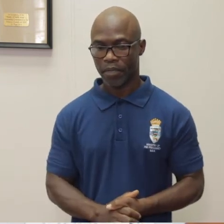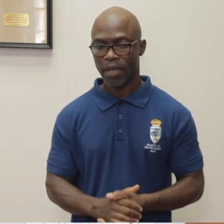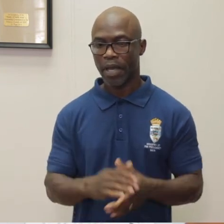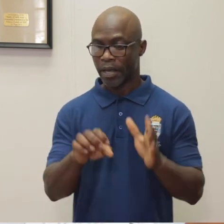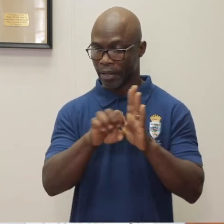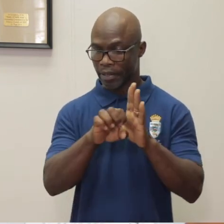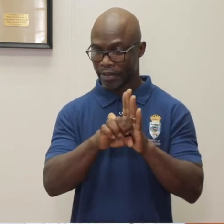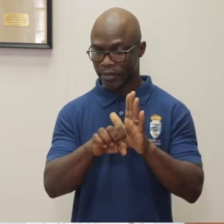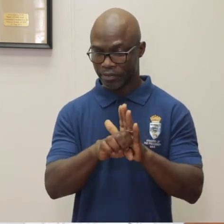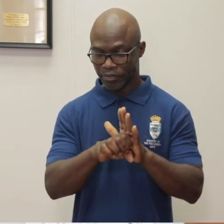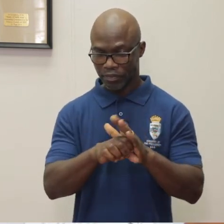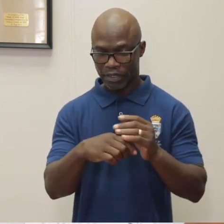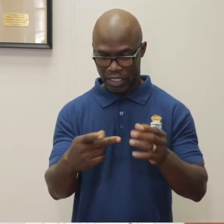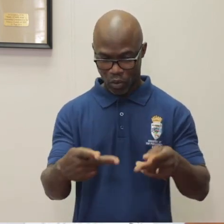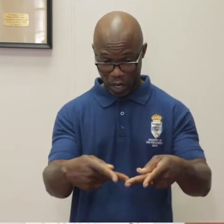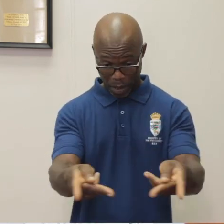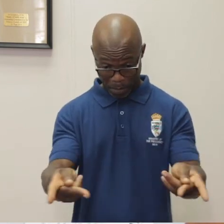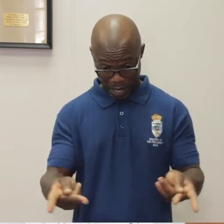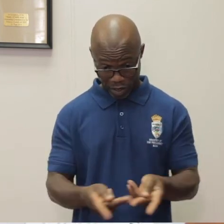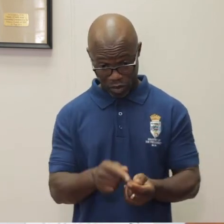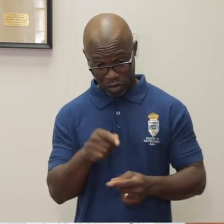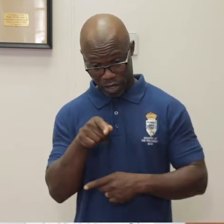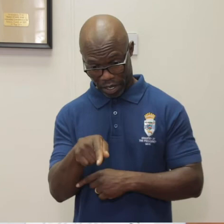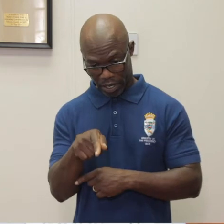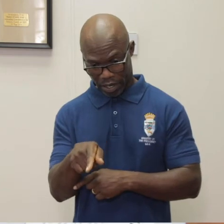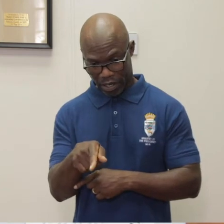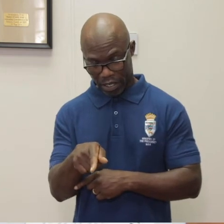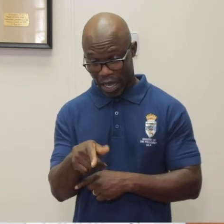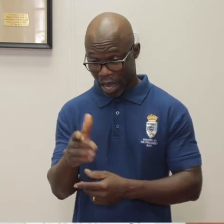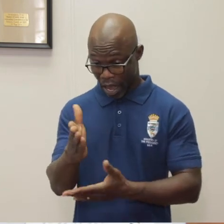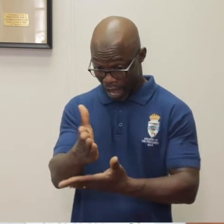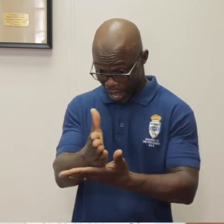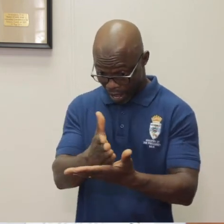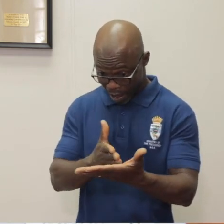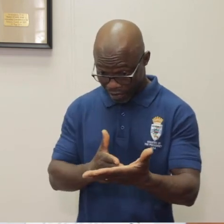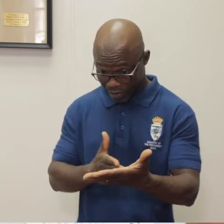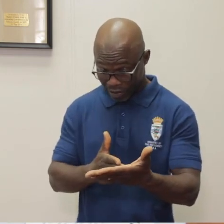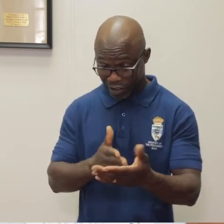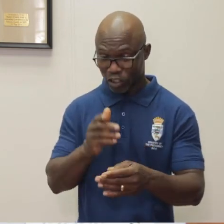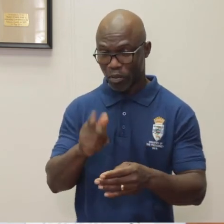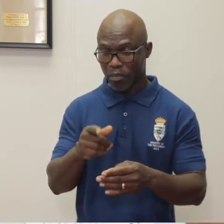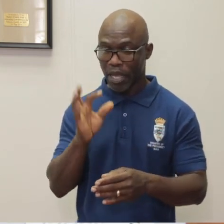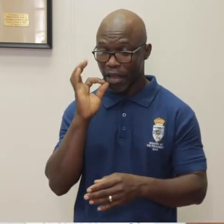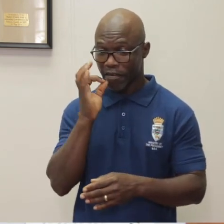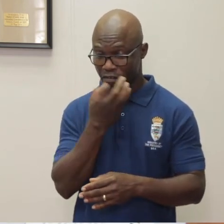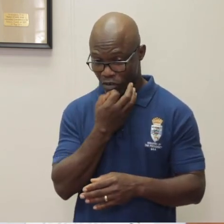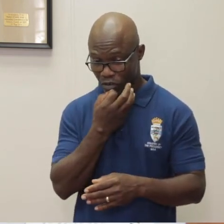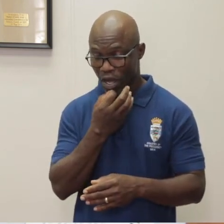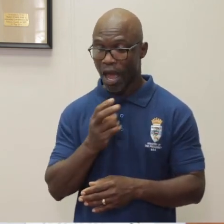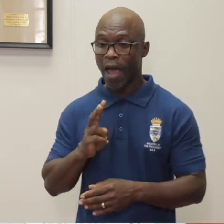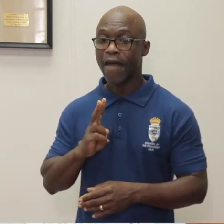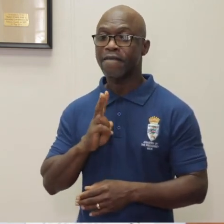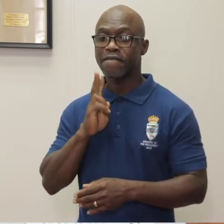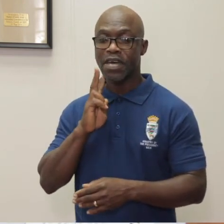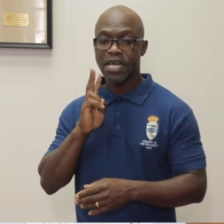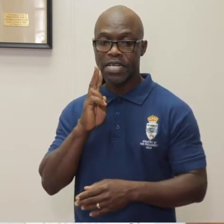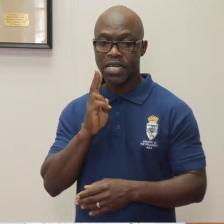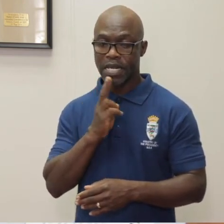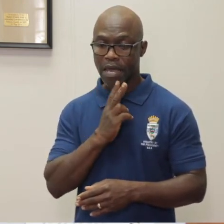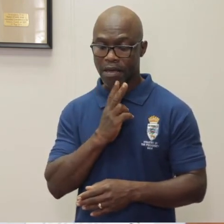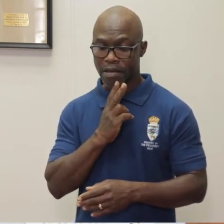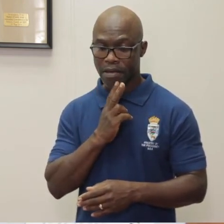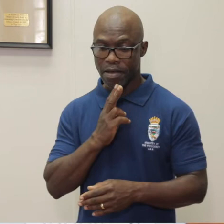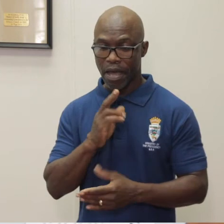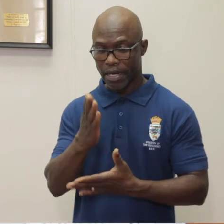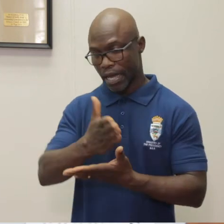instance, this is what our plate should look like. Half of it should be fruits and vegetables, and the other half with